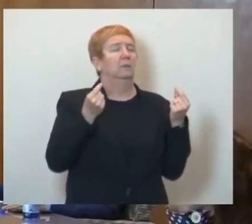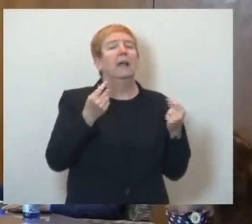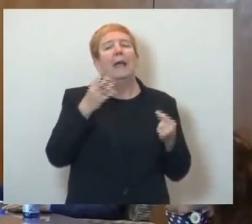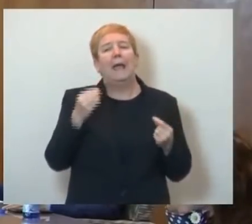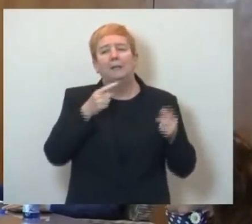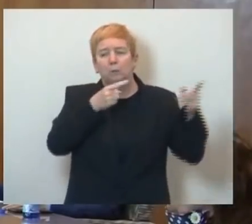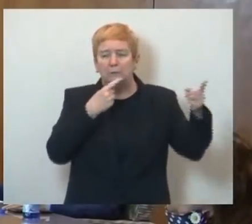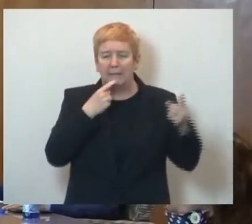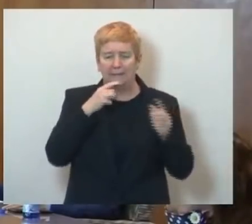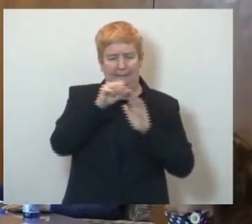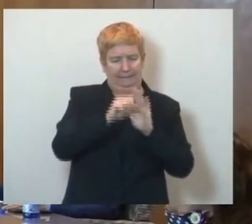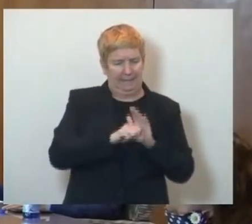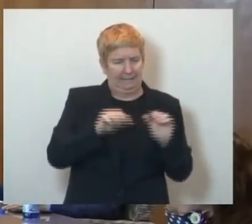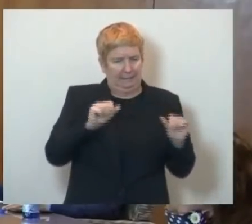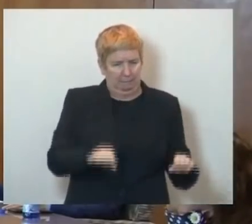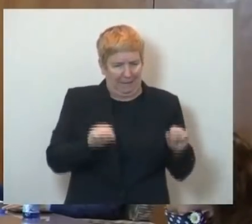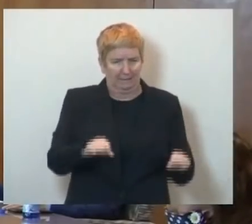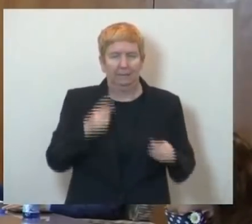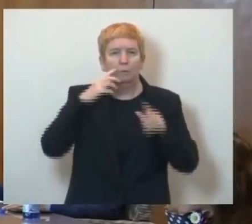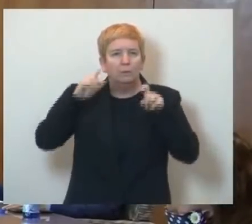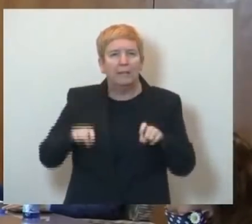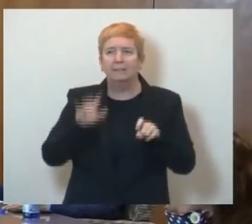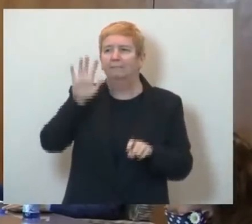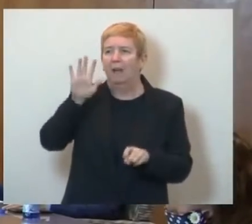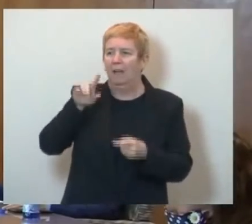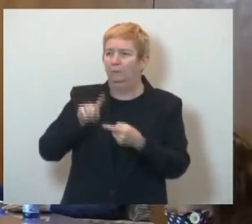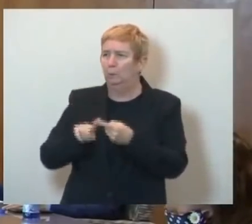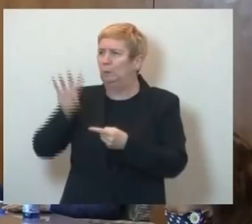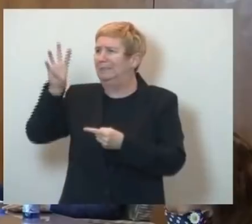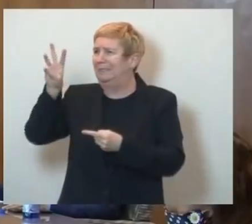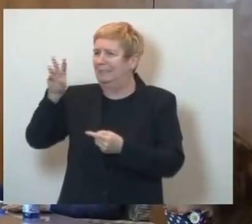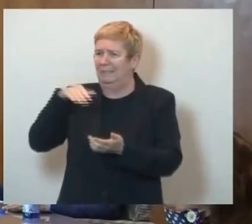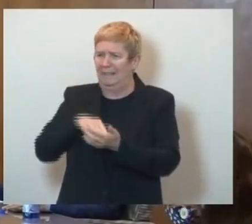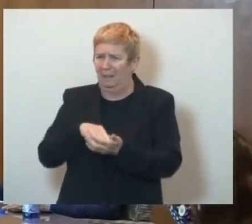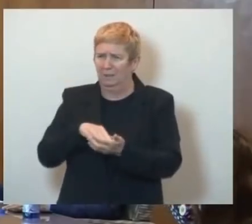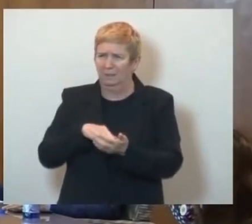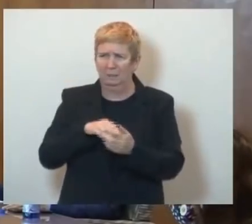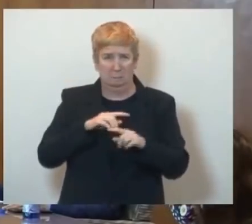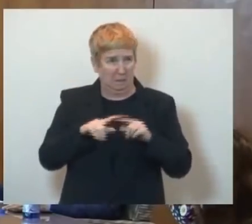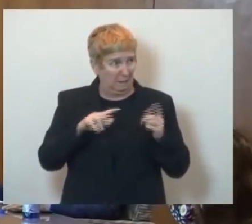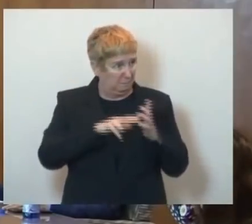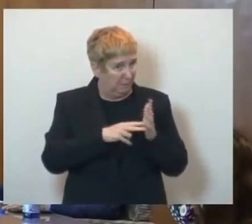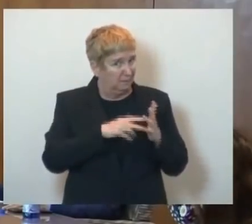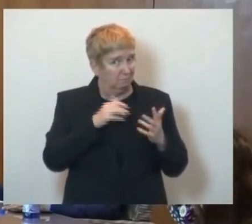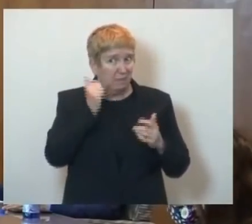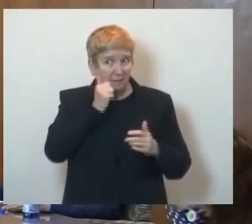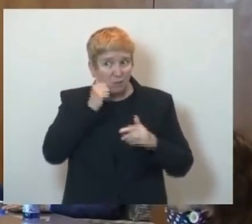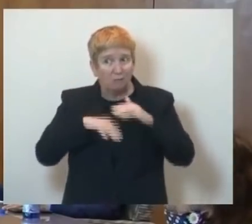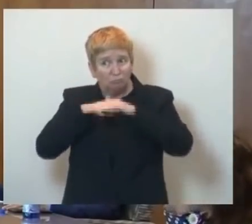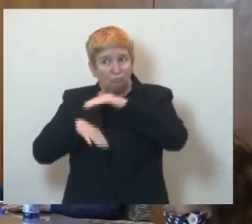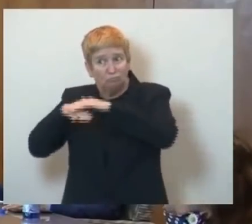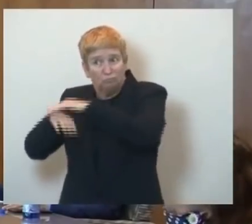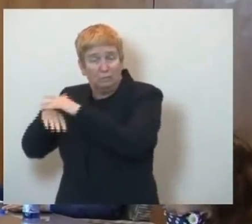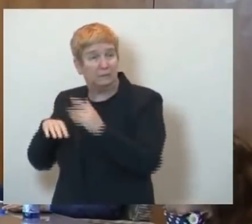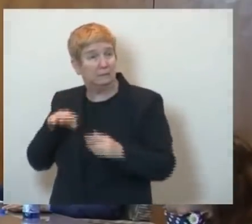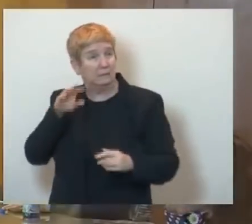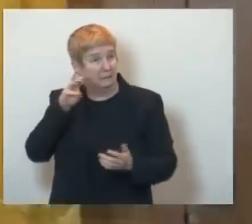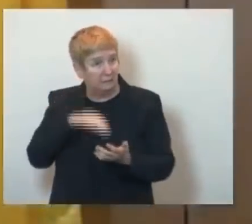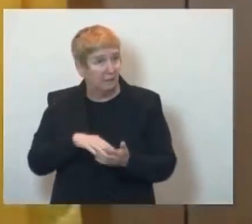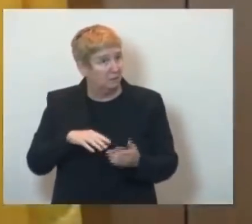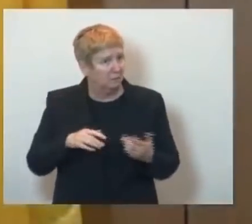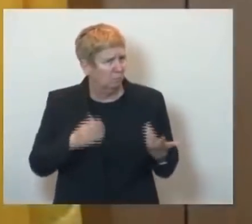for testing was 5,000 to 6,000. It doesn't appear that we're testing to capacity. If not, why not? Okay,